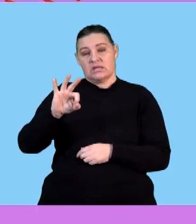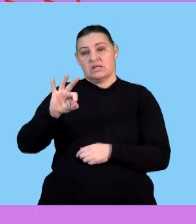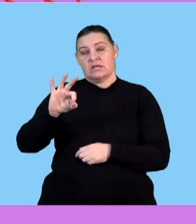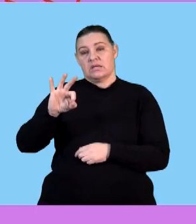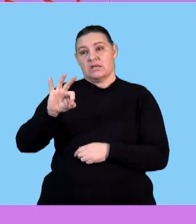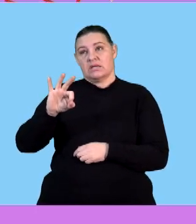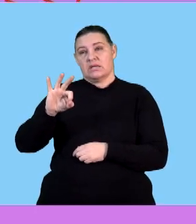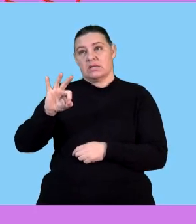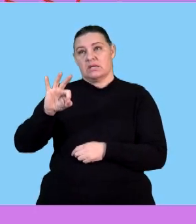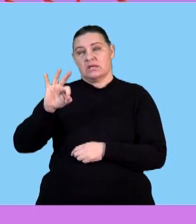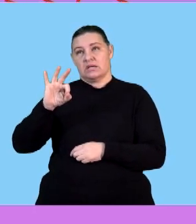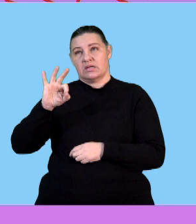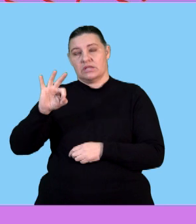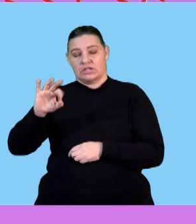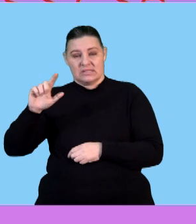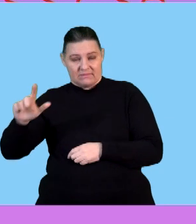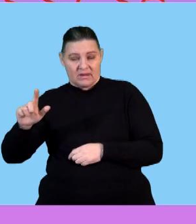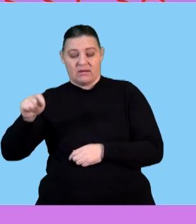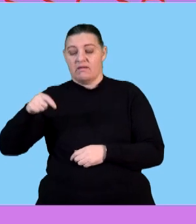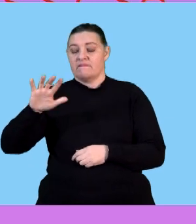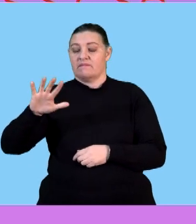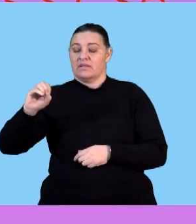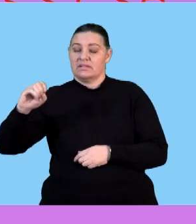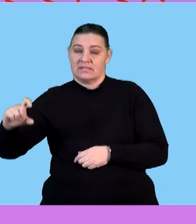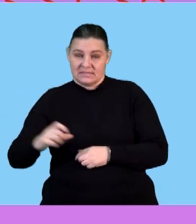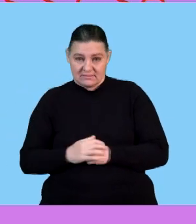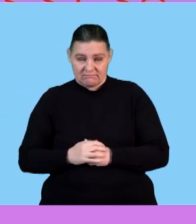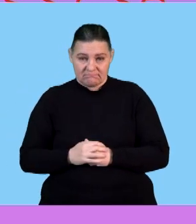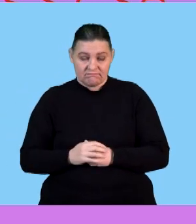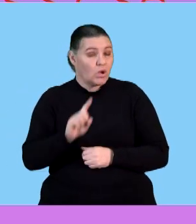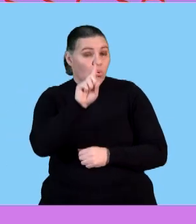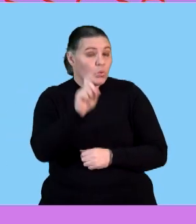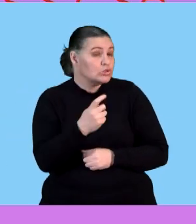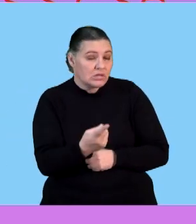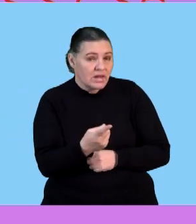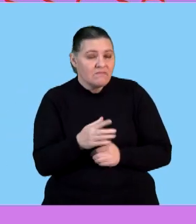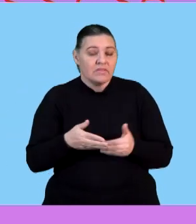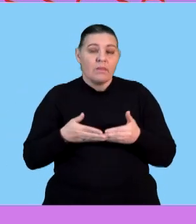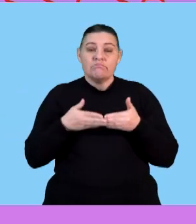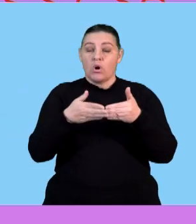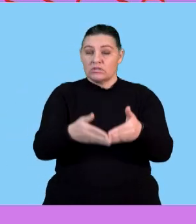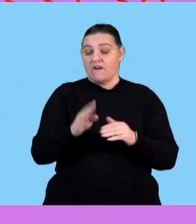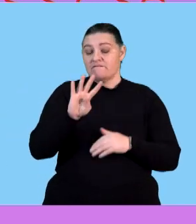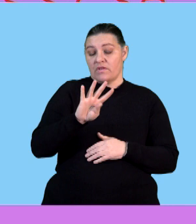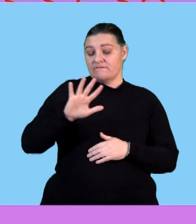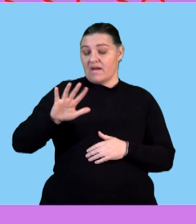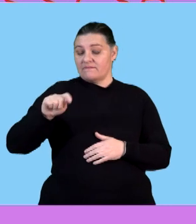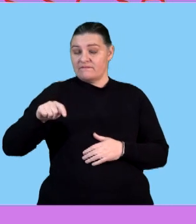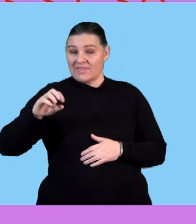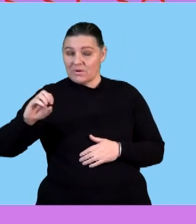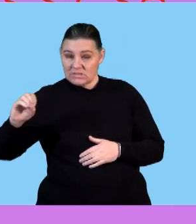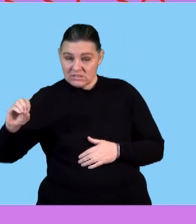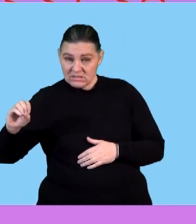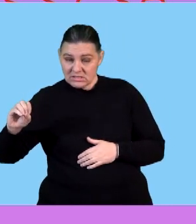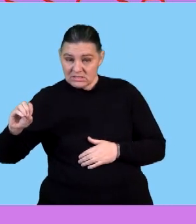27,337 Rand 50 cents. So, to answer the question, if the boat cruise costs 45,000